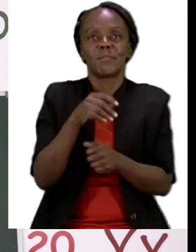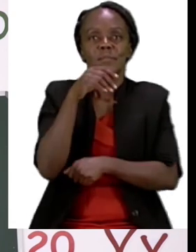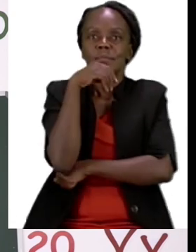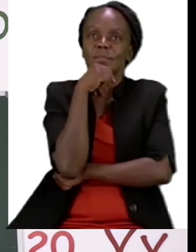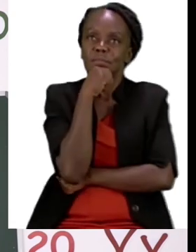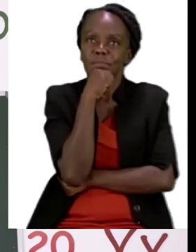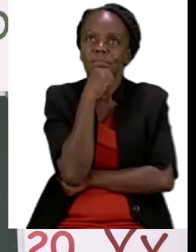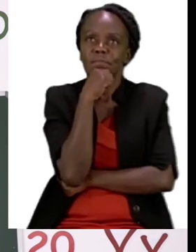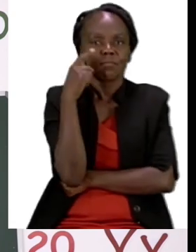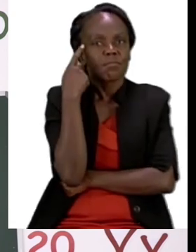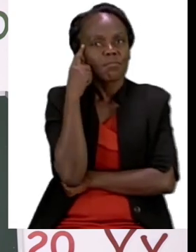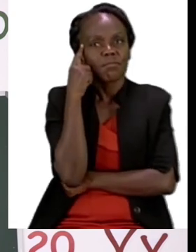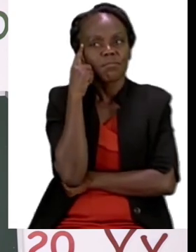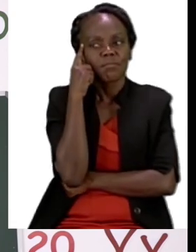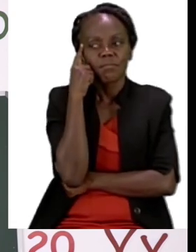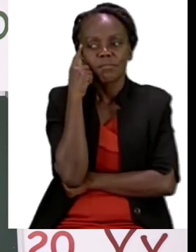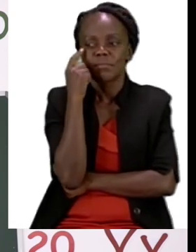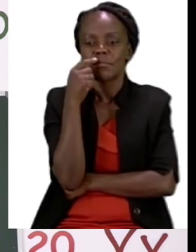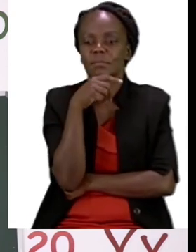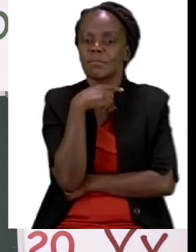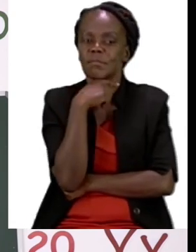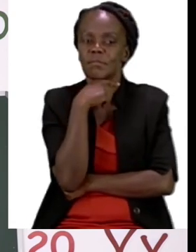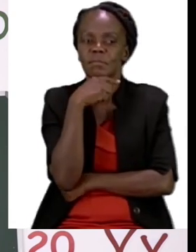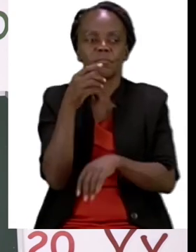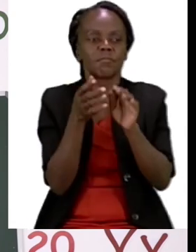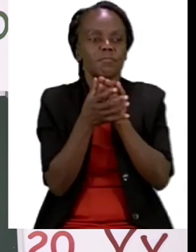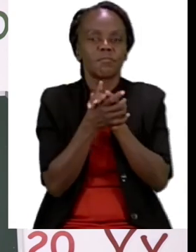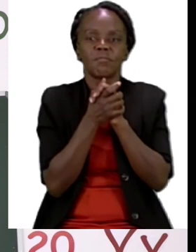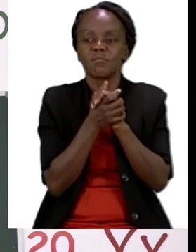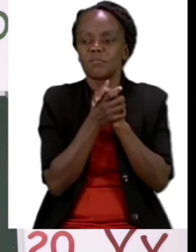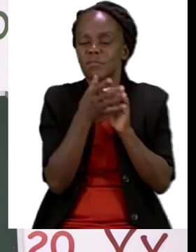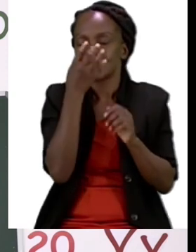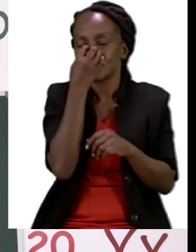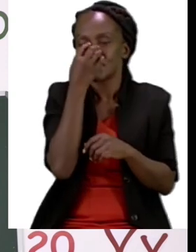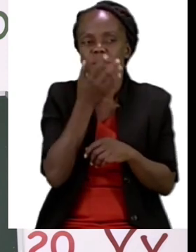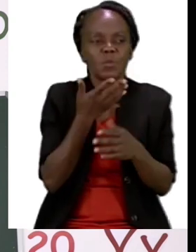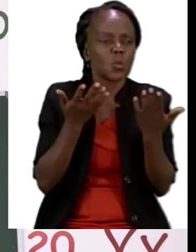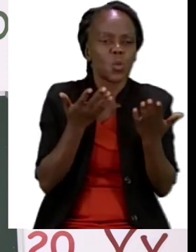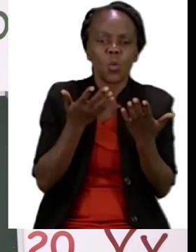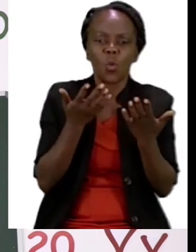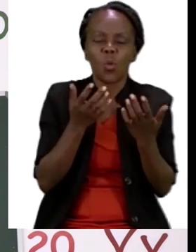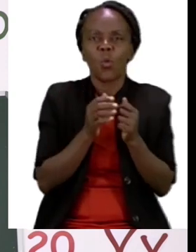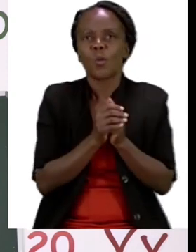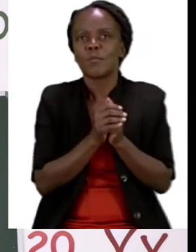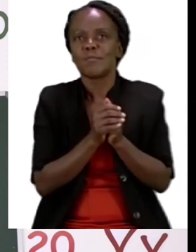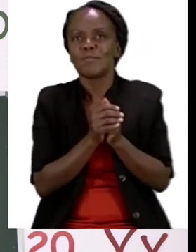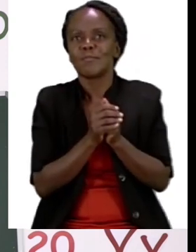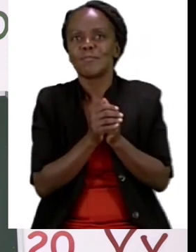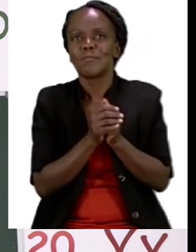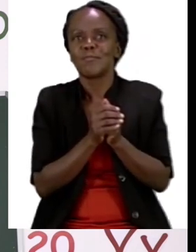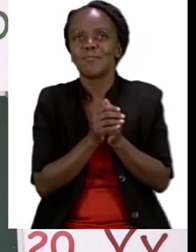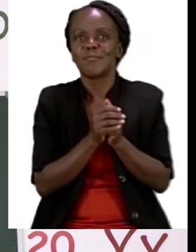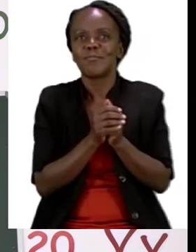I haven't seen Sashi and I want to give him a big sweet. Sashi! Oh! You heard